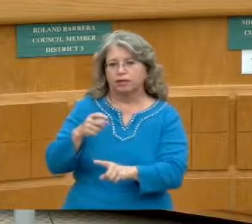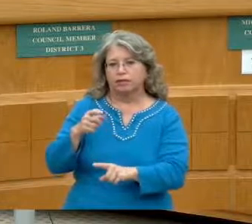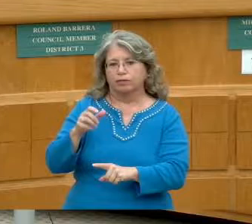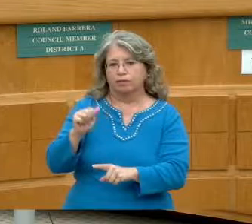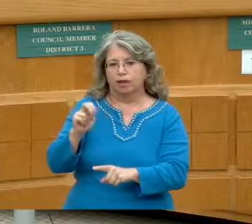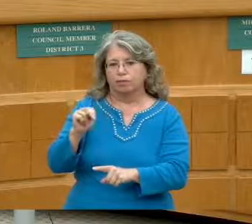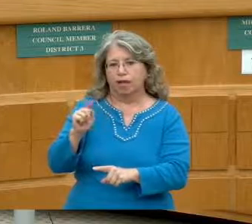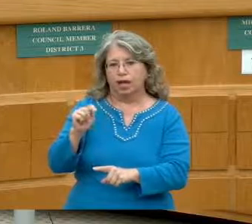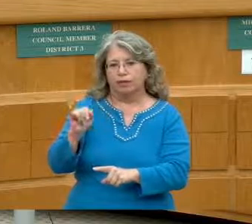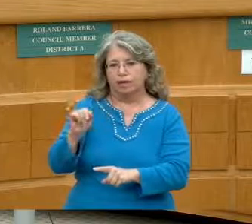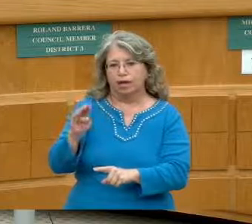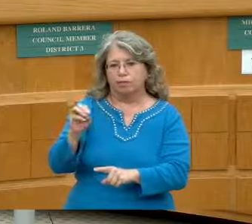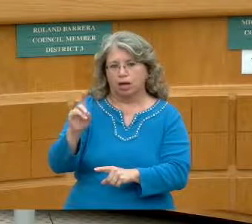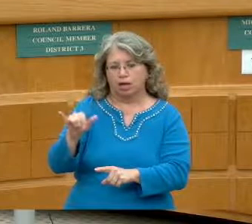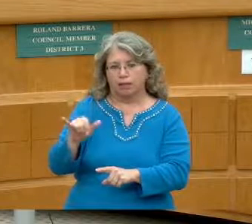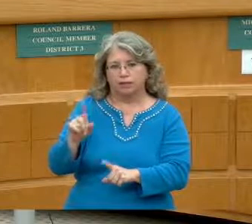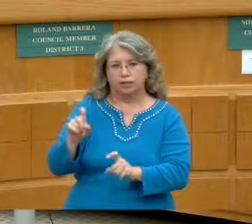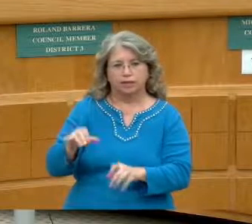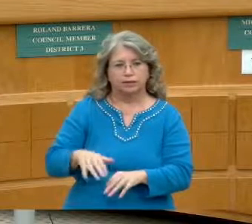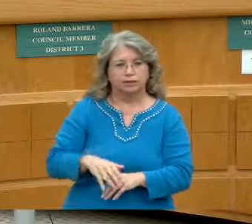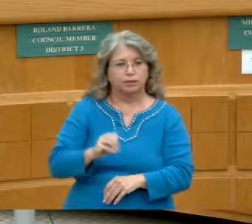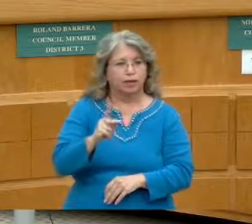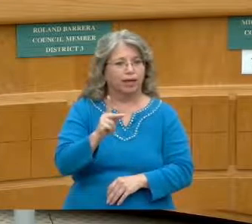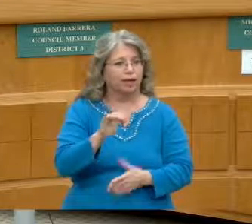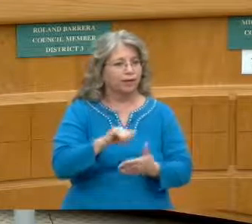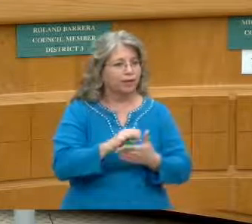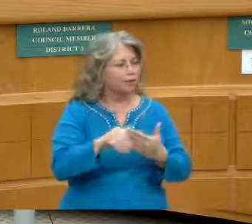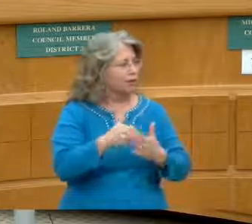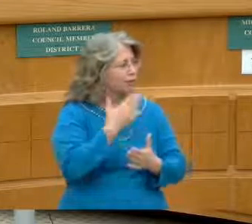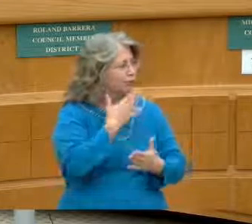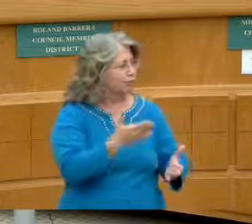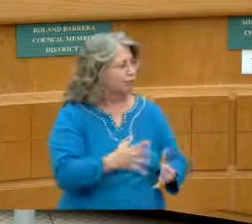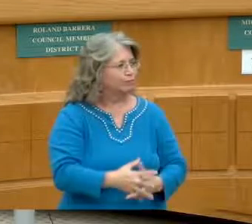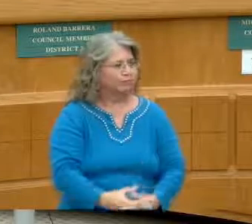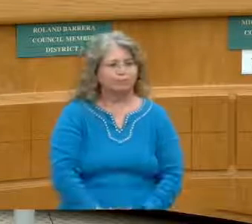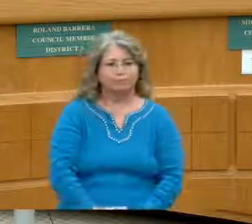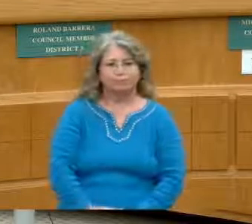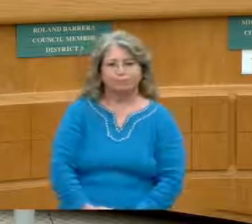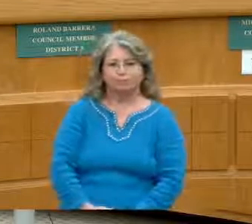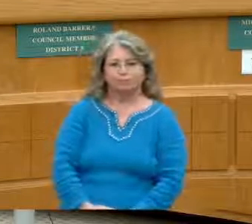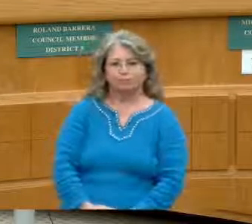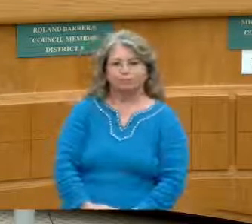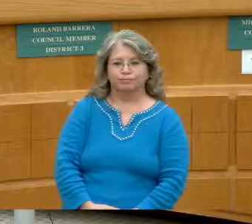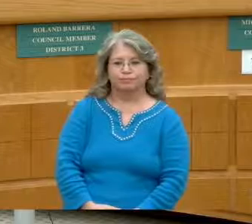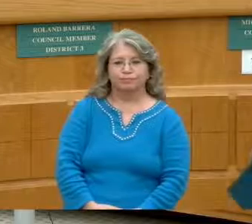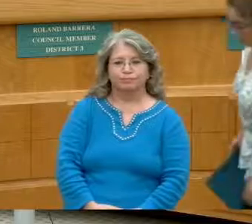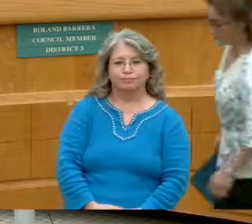definition for probable. That's all, thank you.